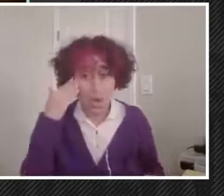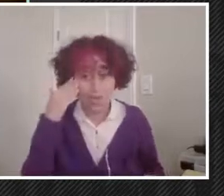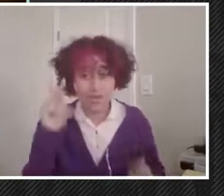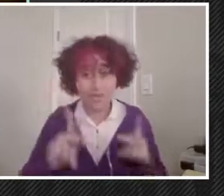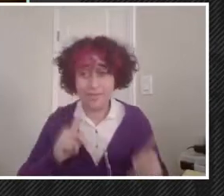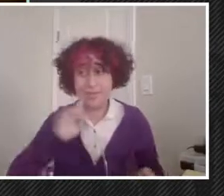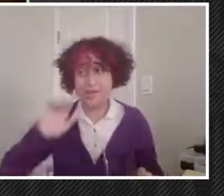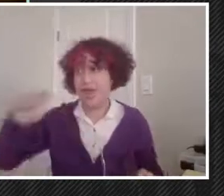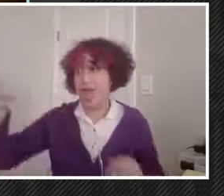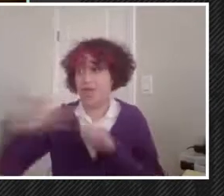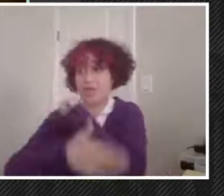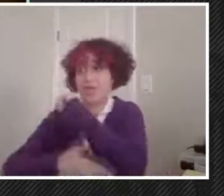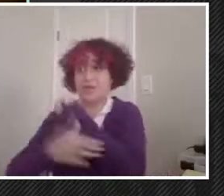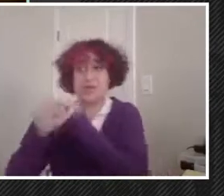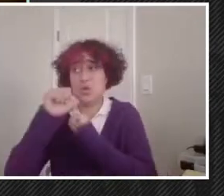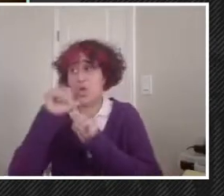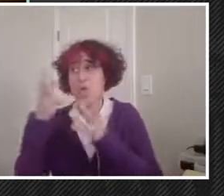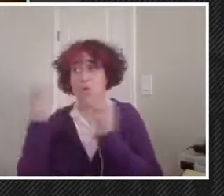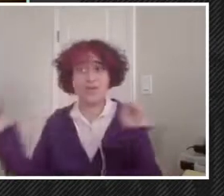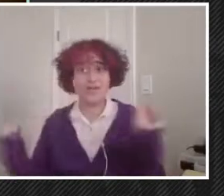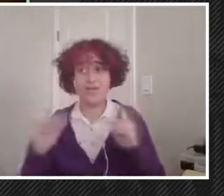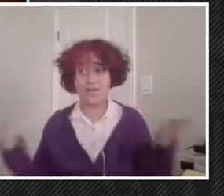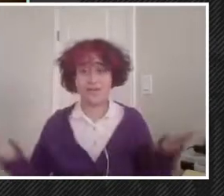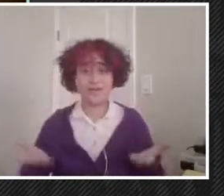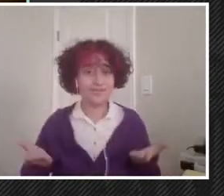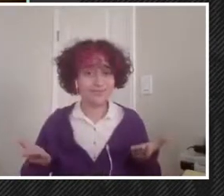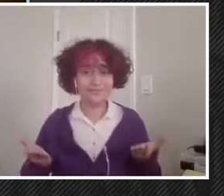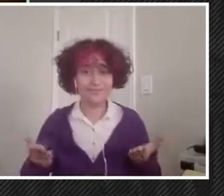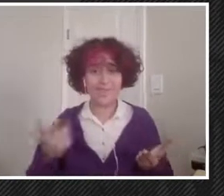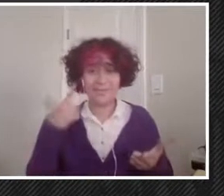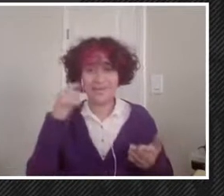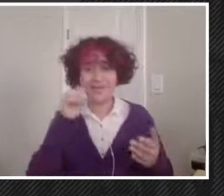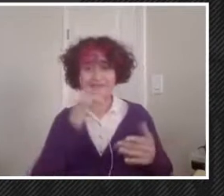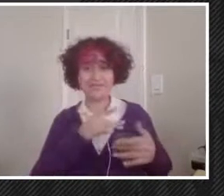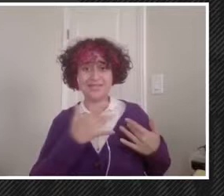is a heartless nation, because it sure is a godless one.